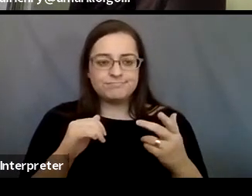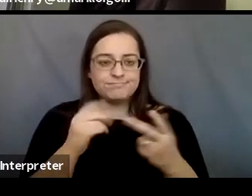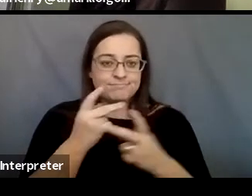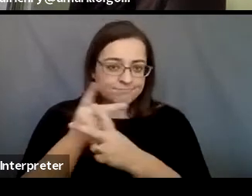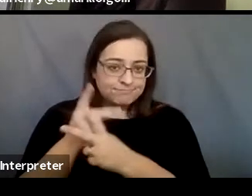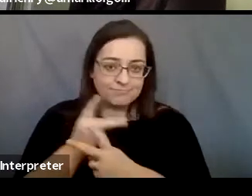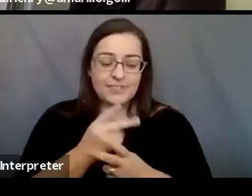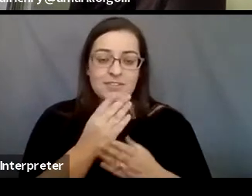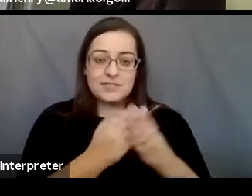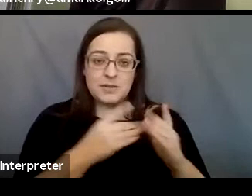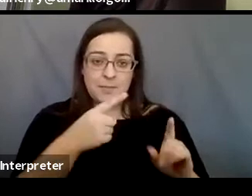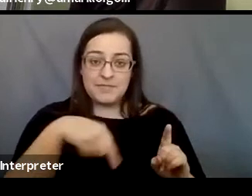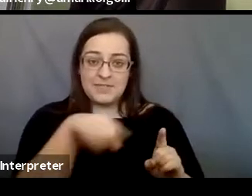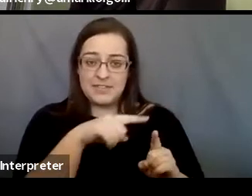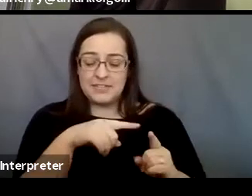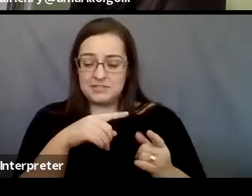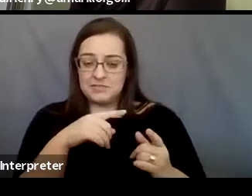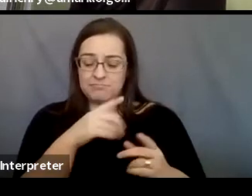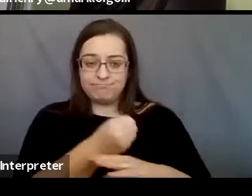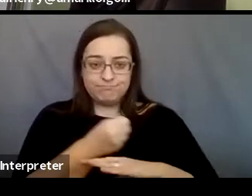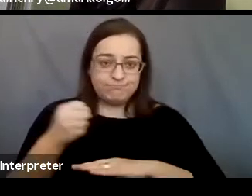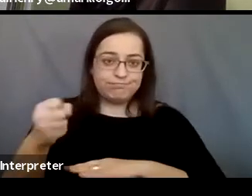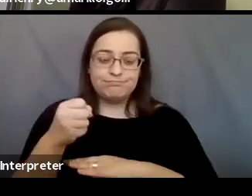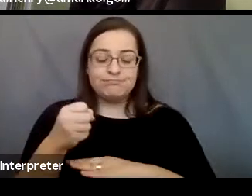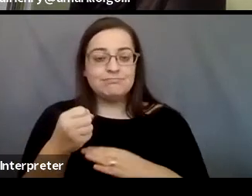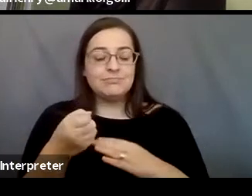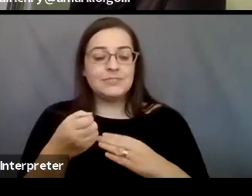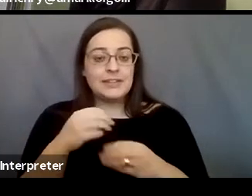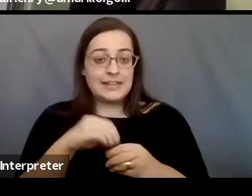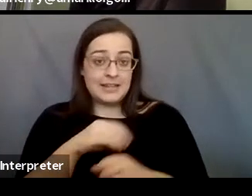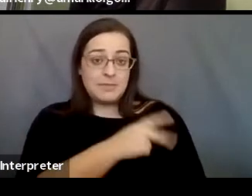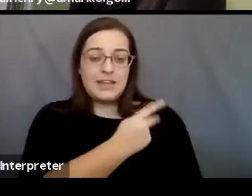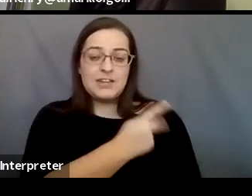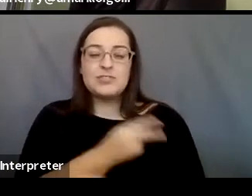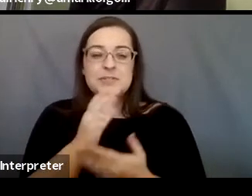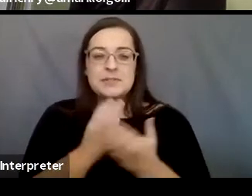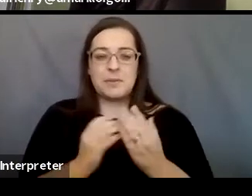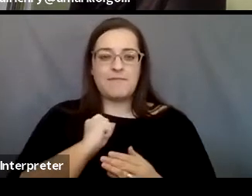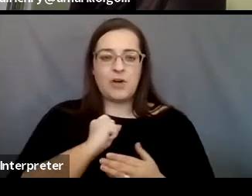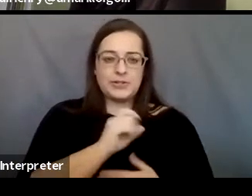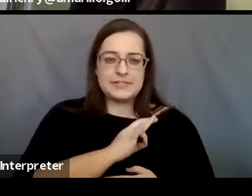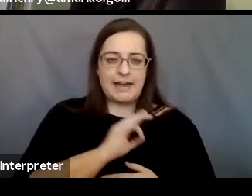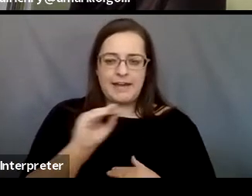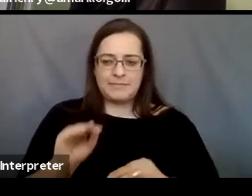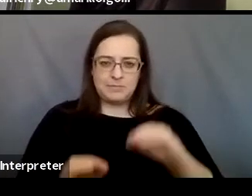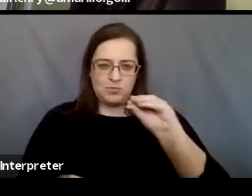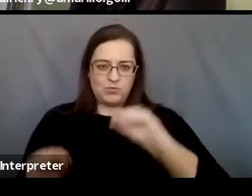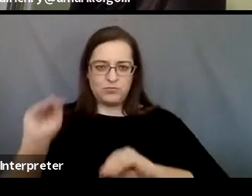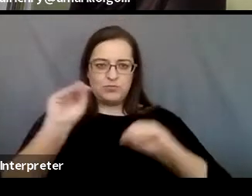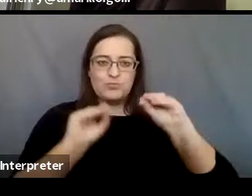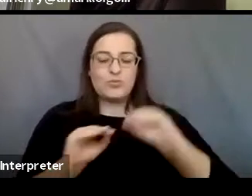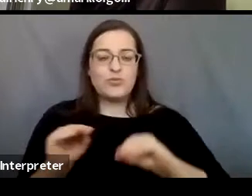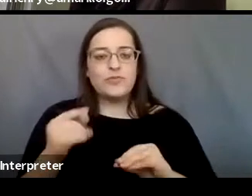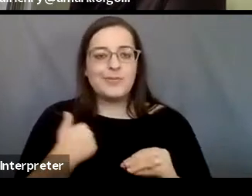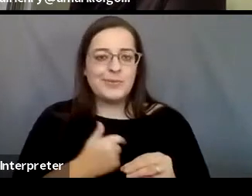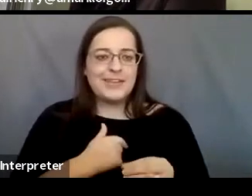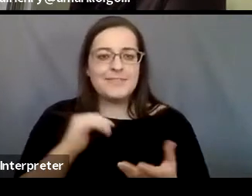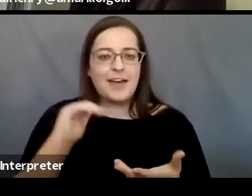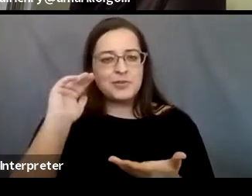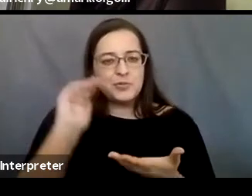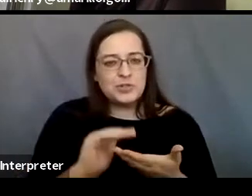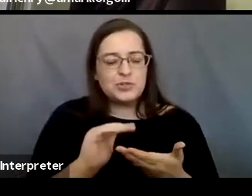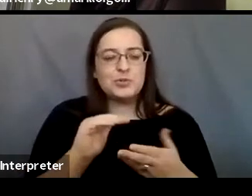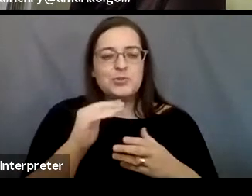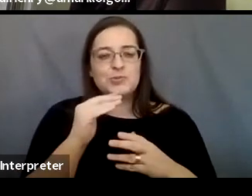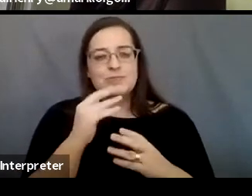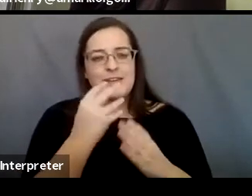of these inpatients and stuff, we have had to move some of our staff around. And so we've had to reduce the number of outpatient clinic